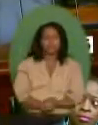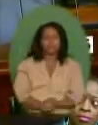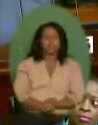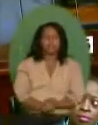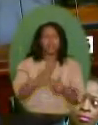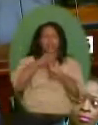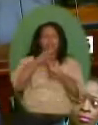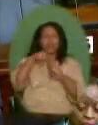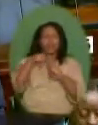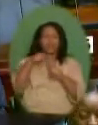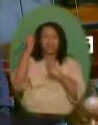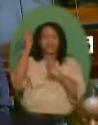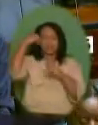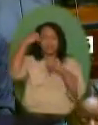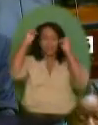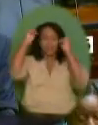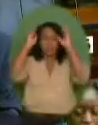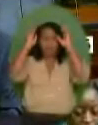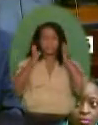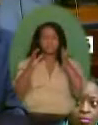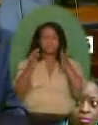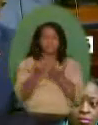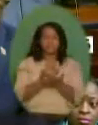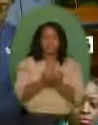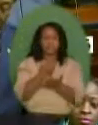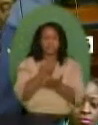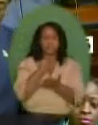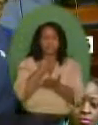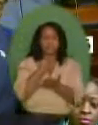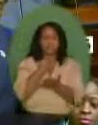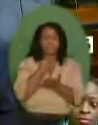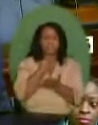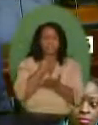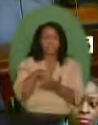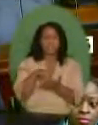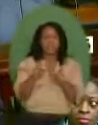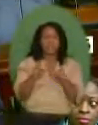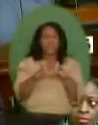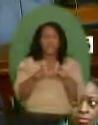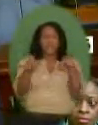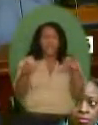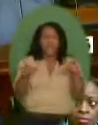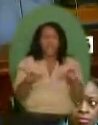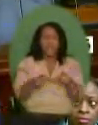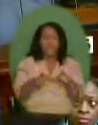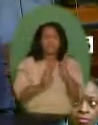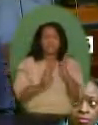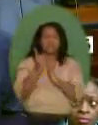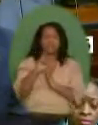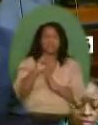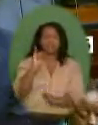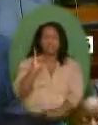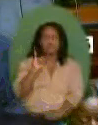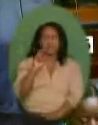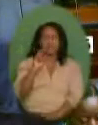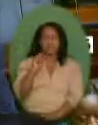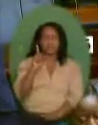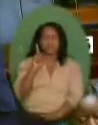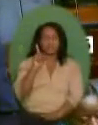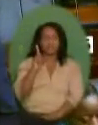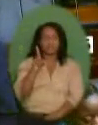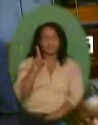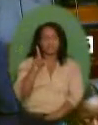When the Minister of Finance spoke about the land for development at Invaders Bay, he went out of his way to mention that this is